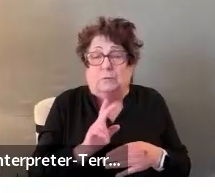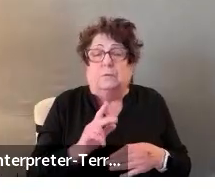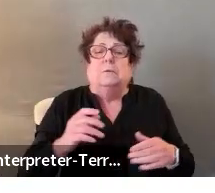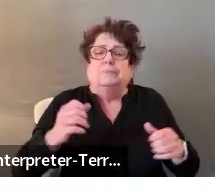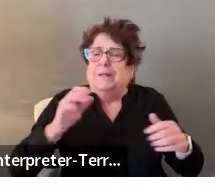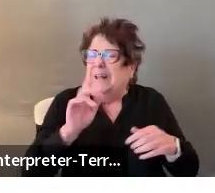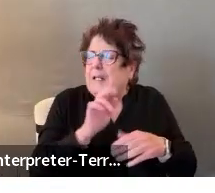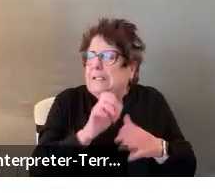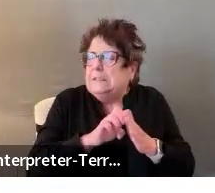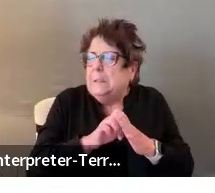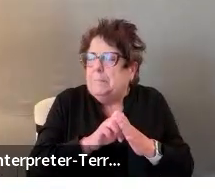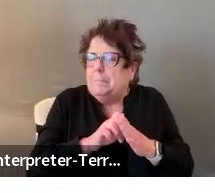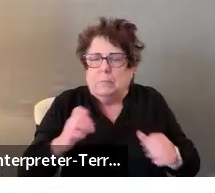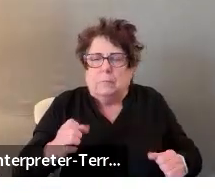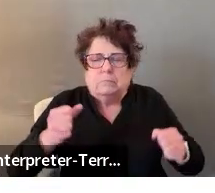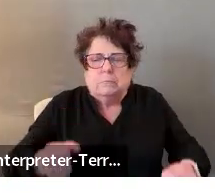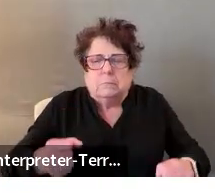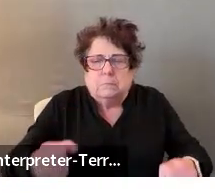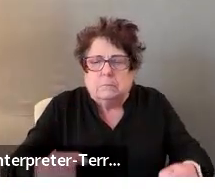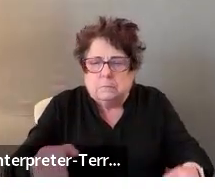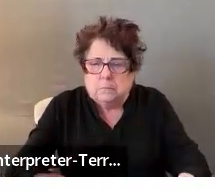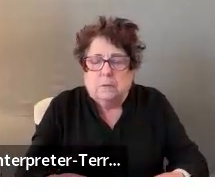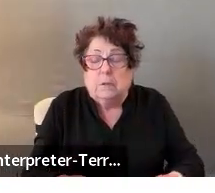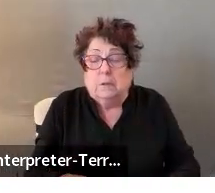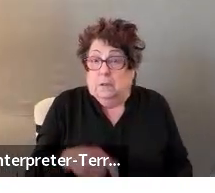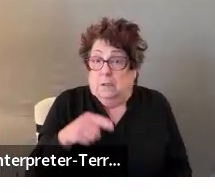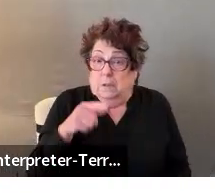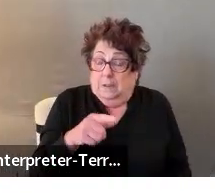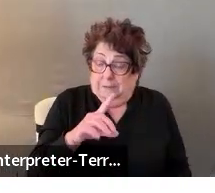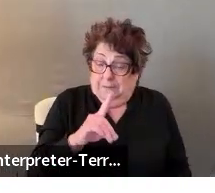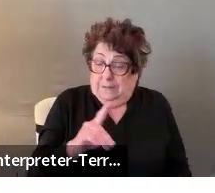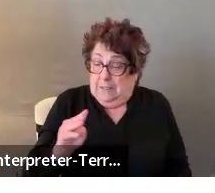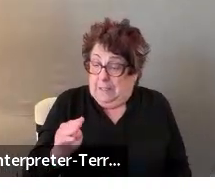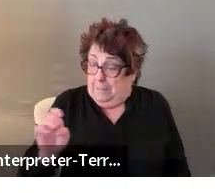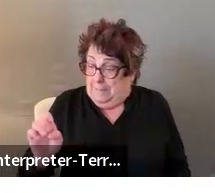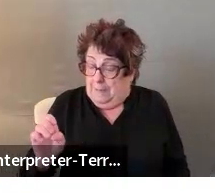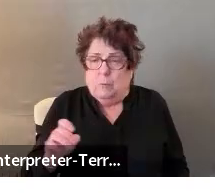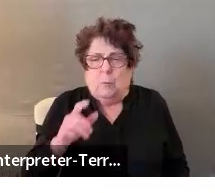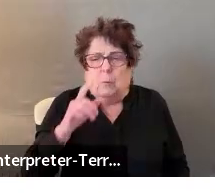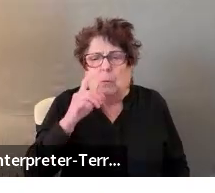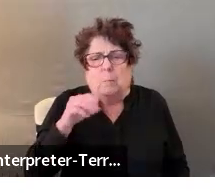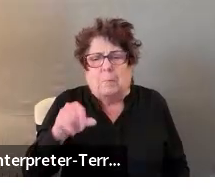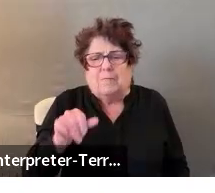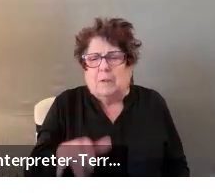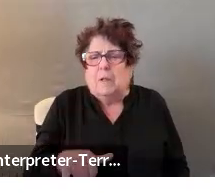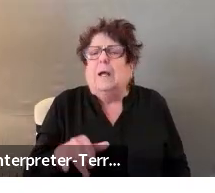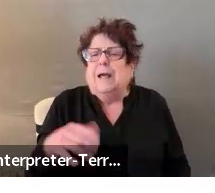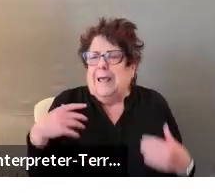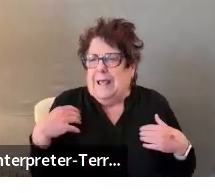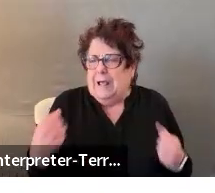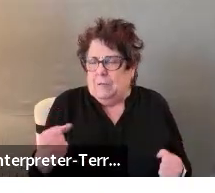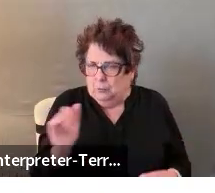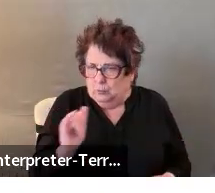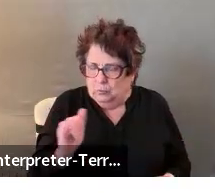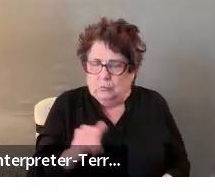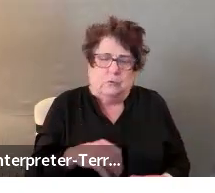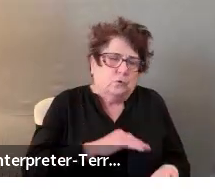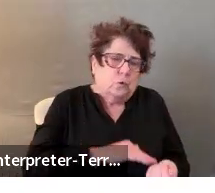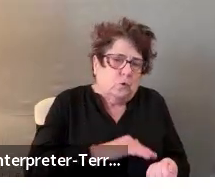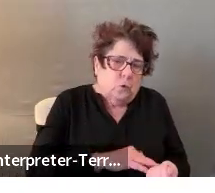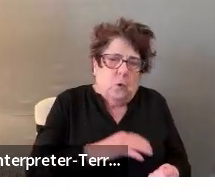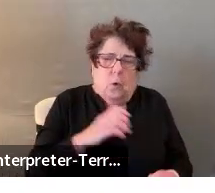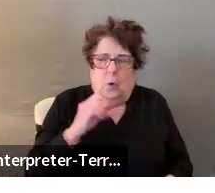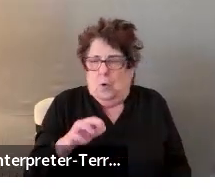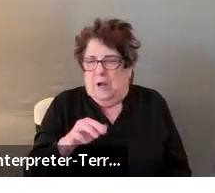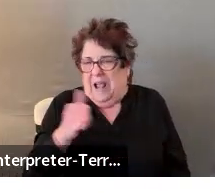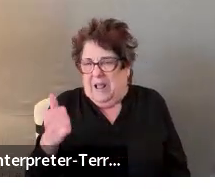assistive technology, or AT, DME is reimbursable by health insurance with a doctor or other healthcare professional's